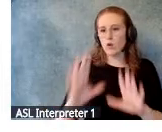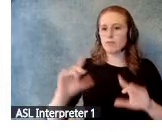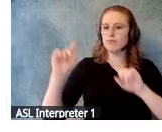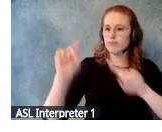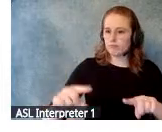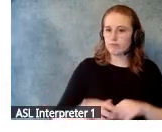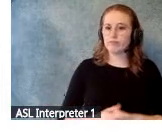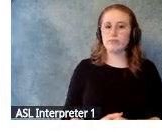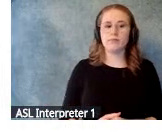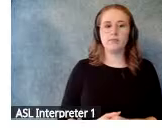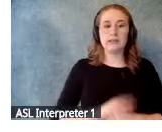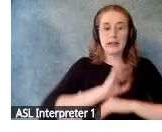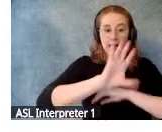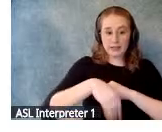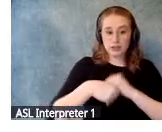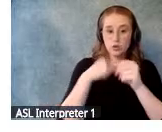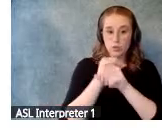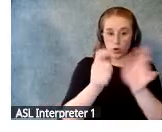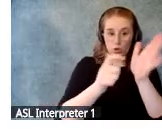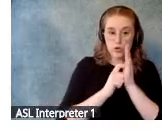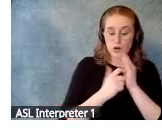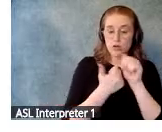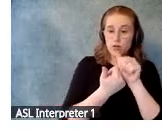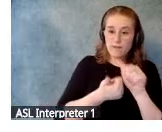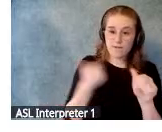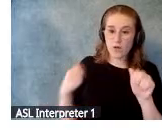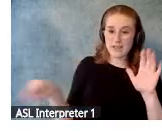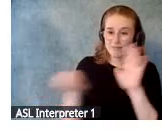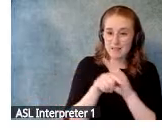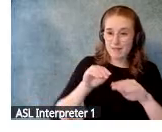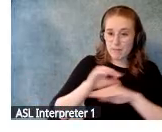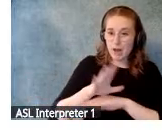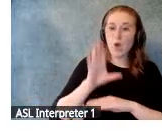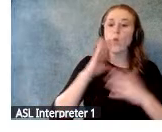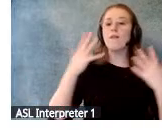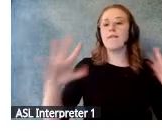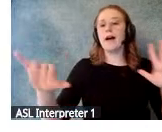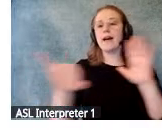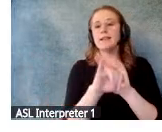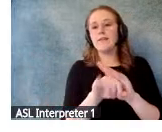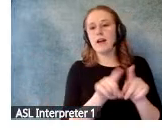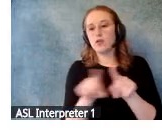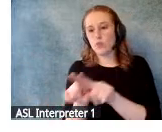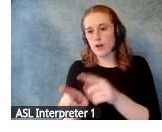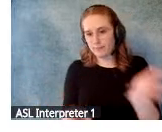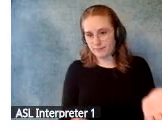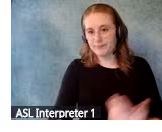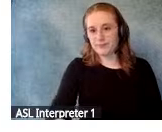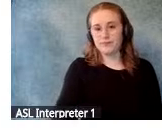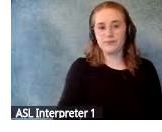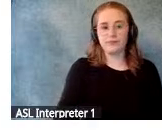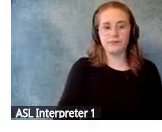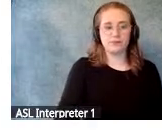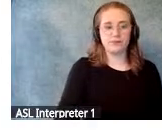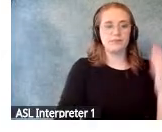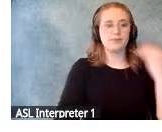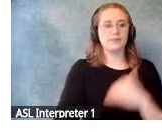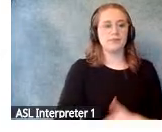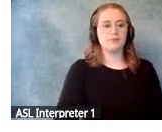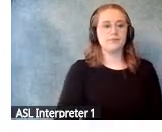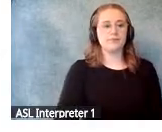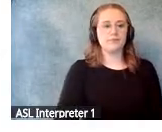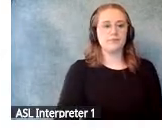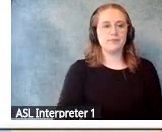Any additional work required to avoid adverse impacts would also be identified in this chapter. Next slide, please.